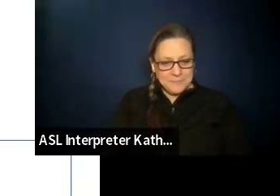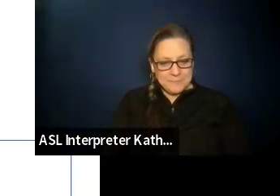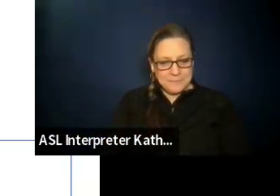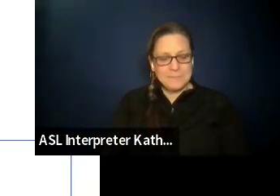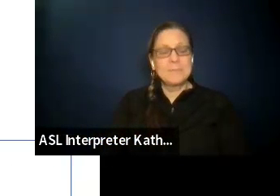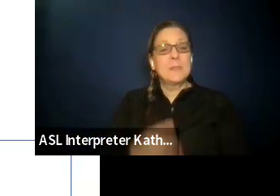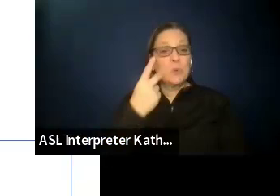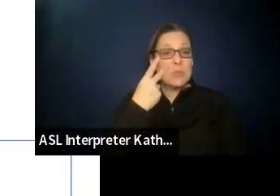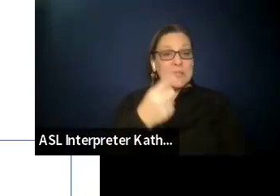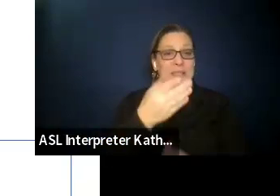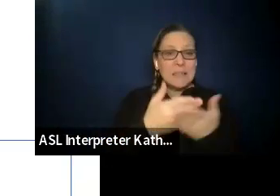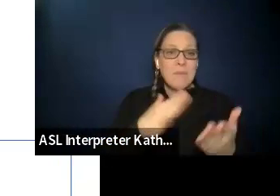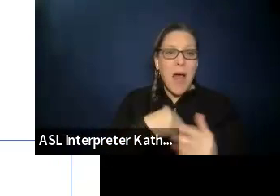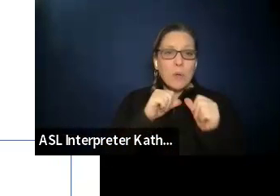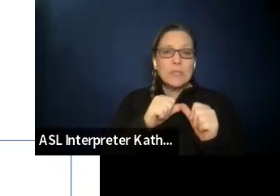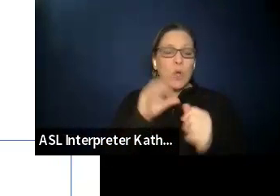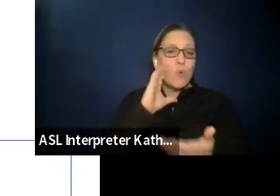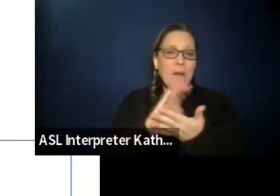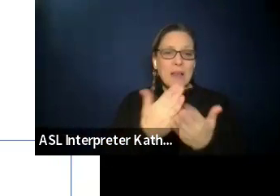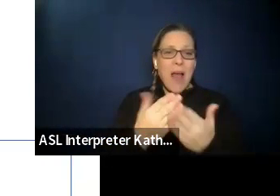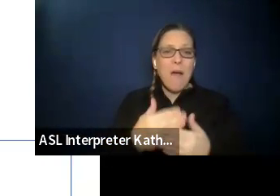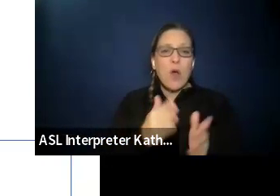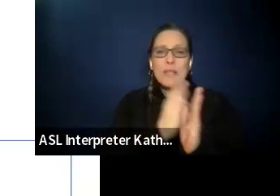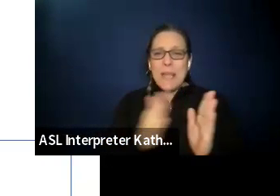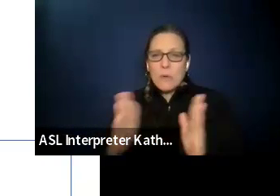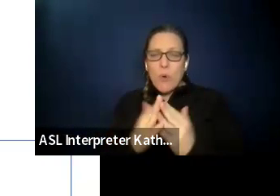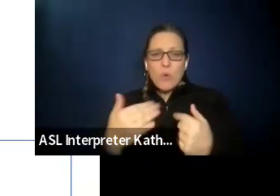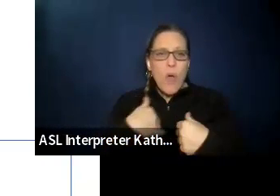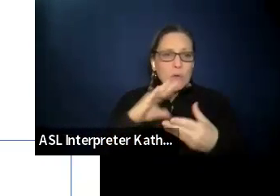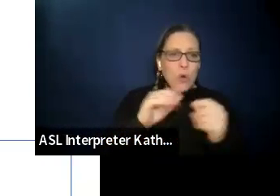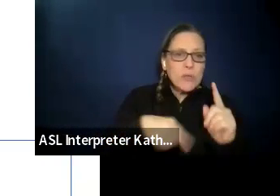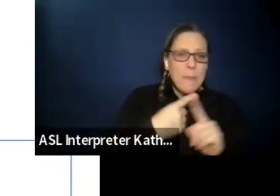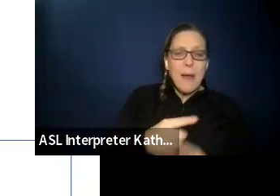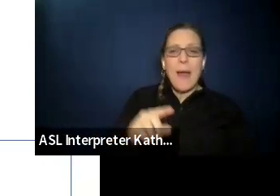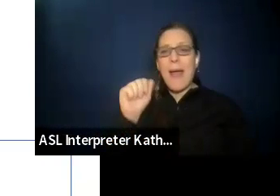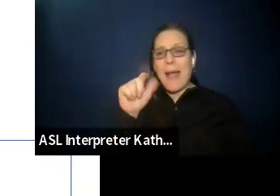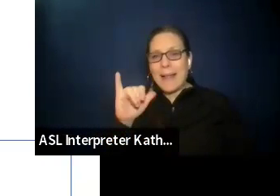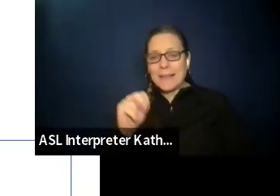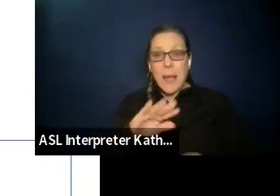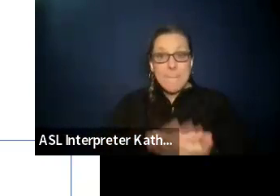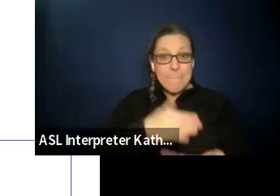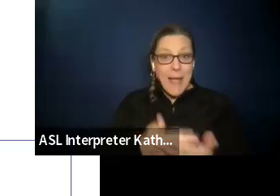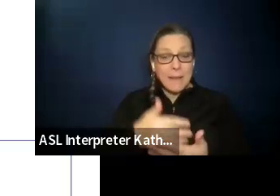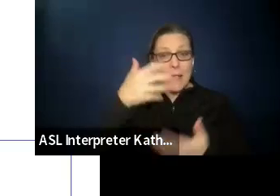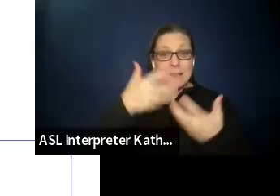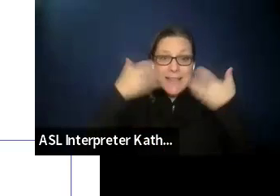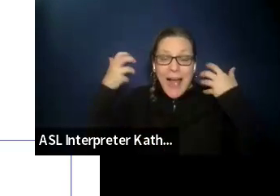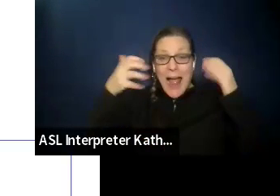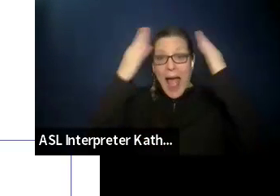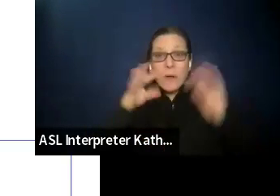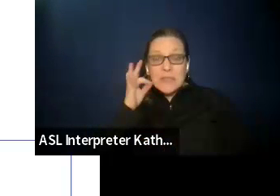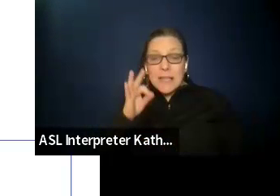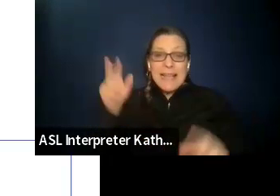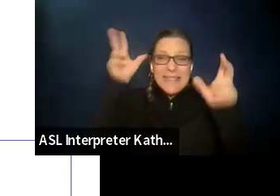On this slide, you'll see some of our continuing graphic novel series. We have stories about aliens, pancakes, tigers, house cats,